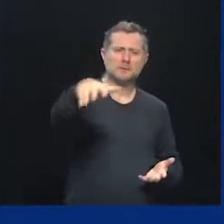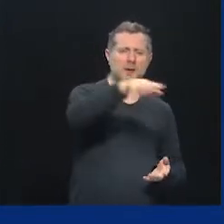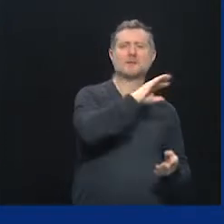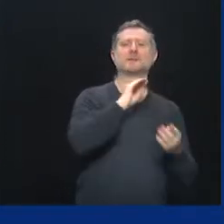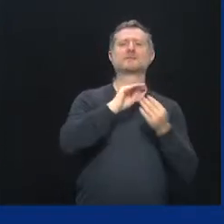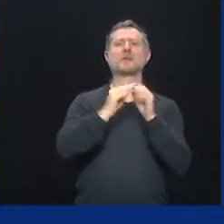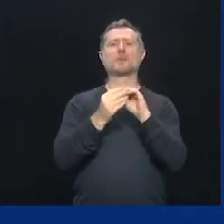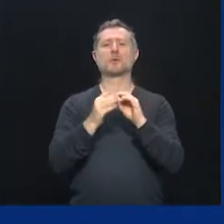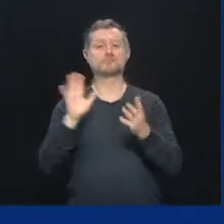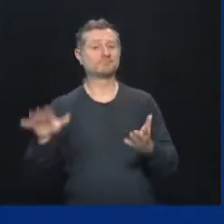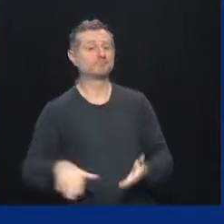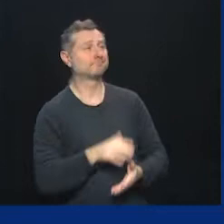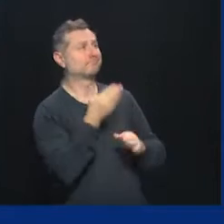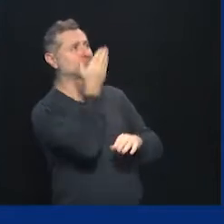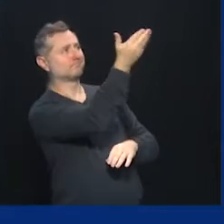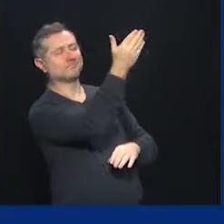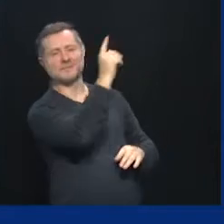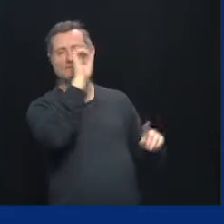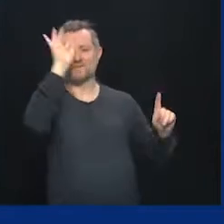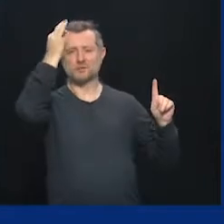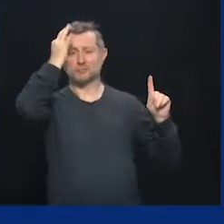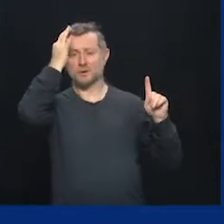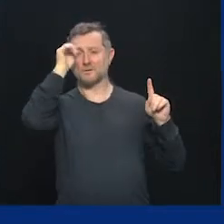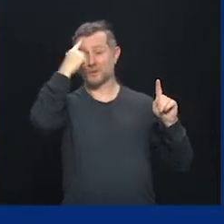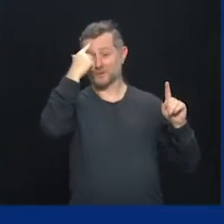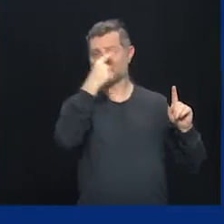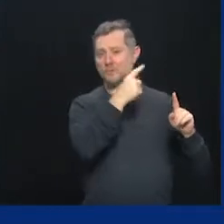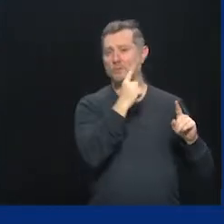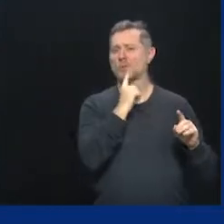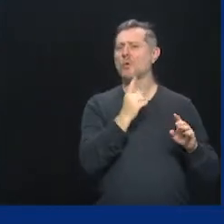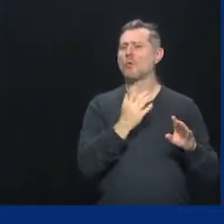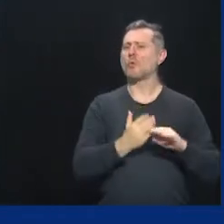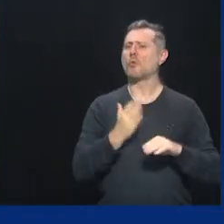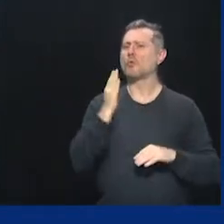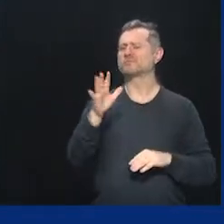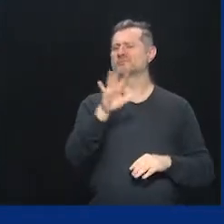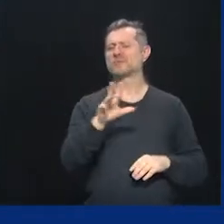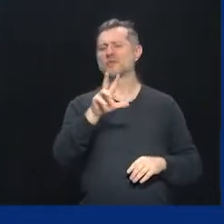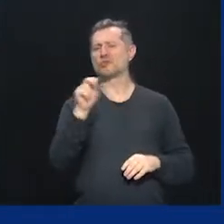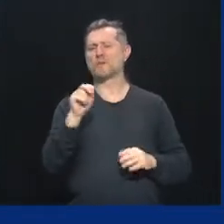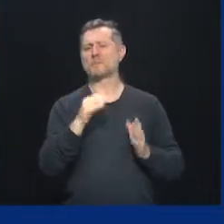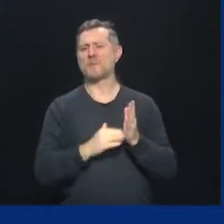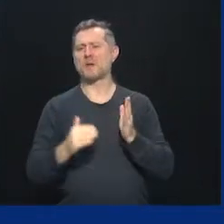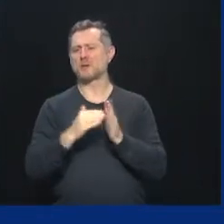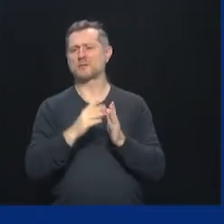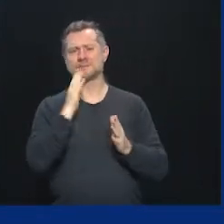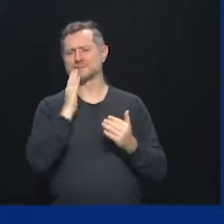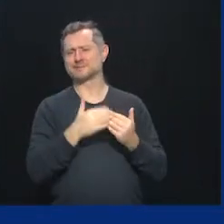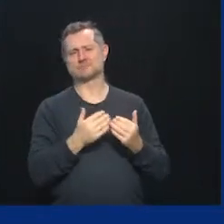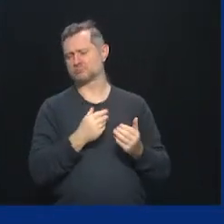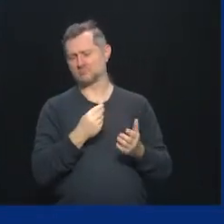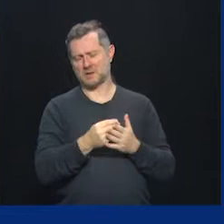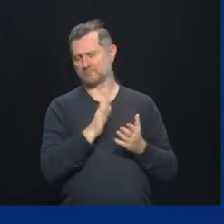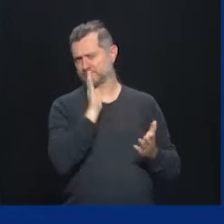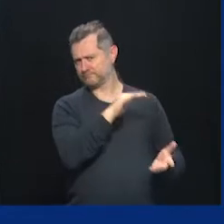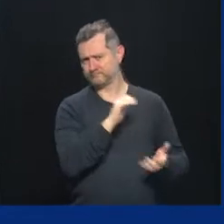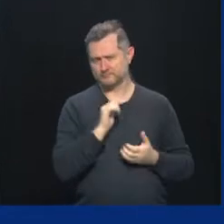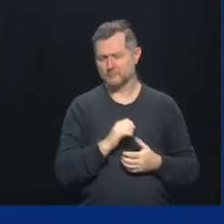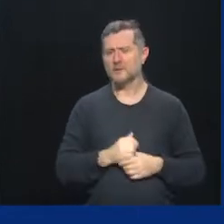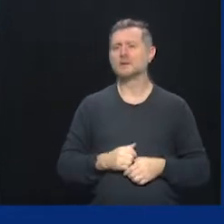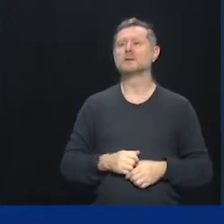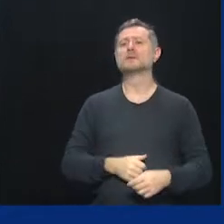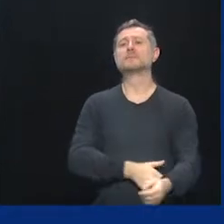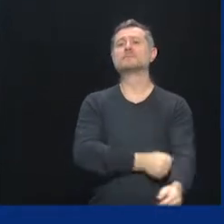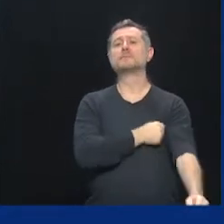$30 million, that will not be a problem. We are well in excess of $30 million of damage throughout this region. And then we start getting help on the ground. And